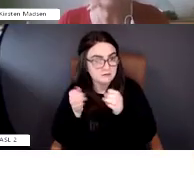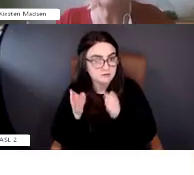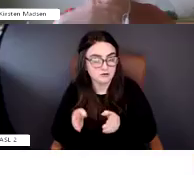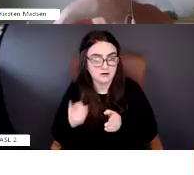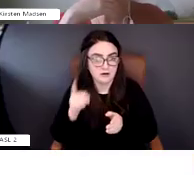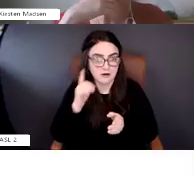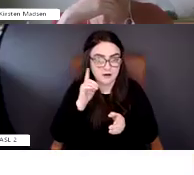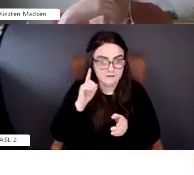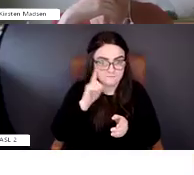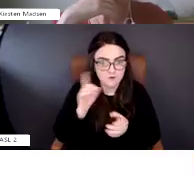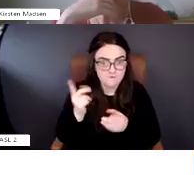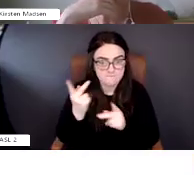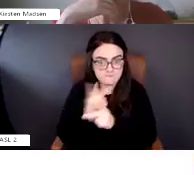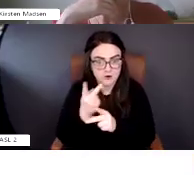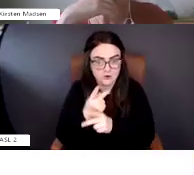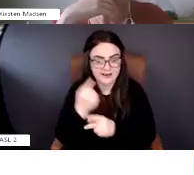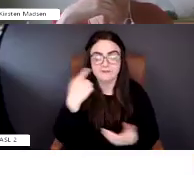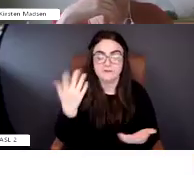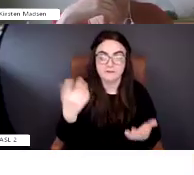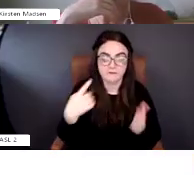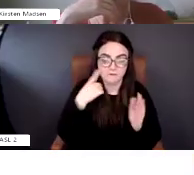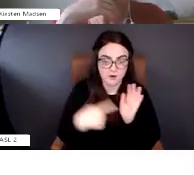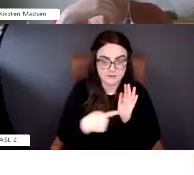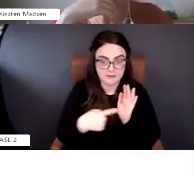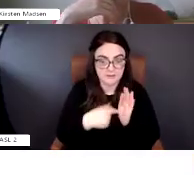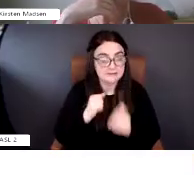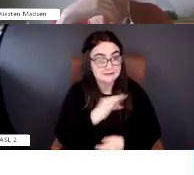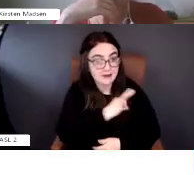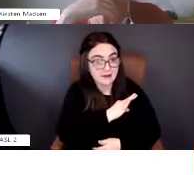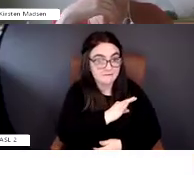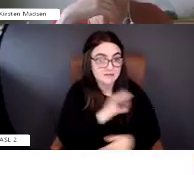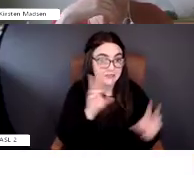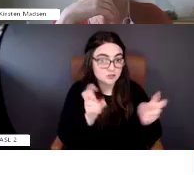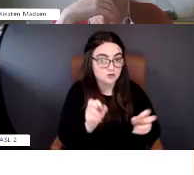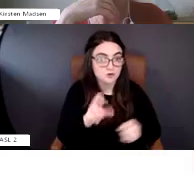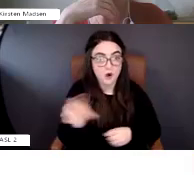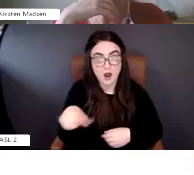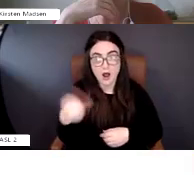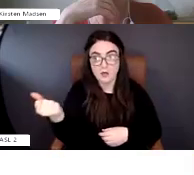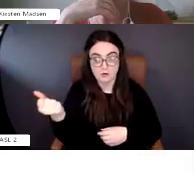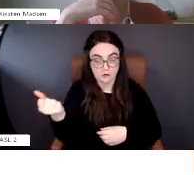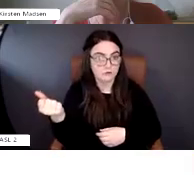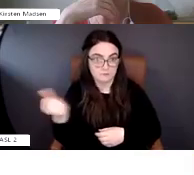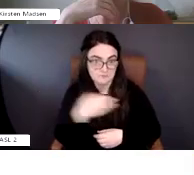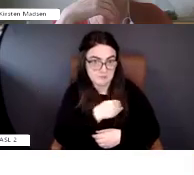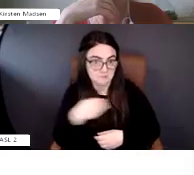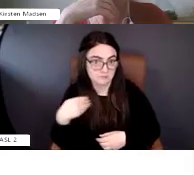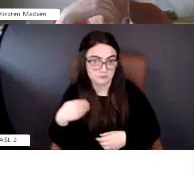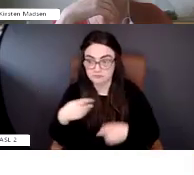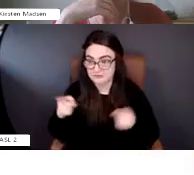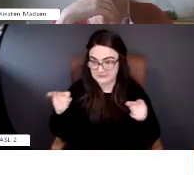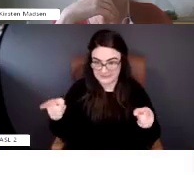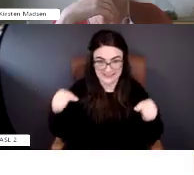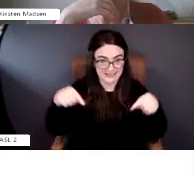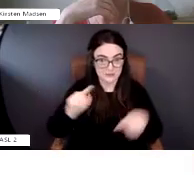long-term care? So if there's incidents with, either staff or other residents, would this toolkit then or